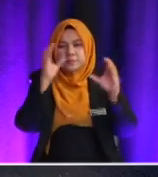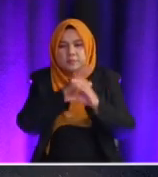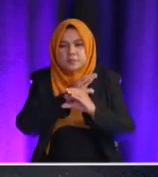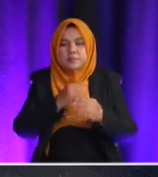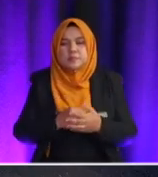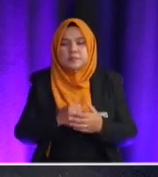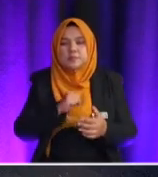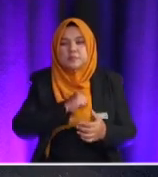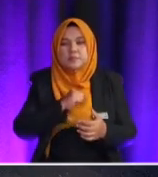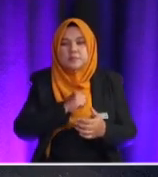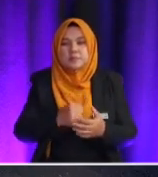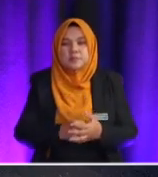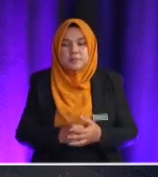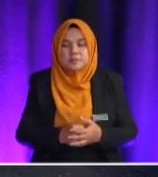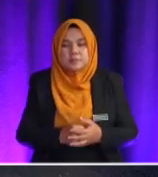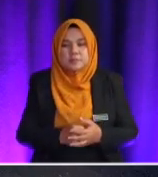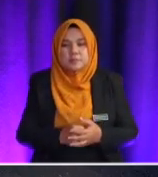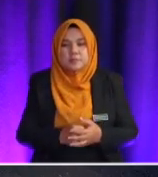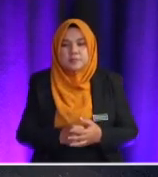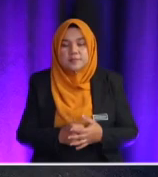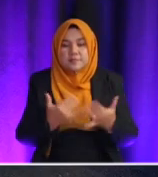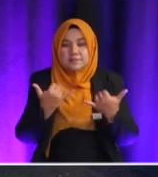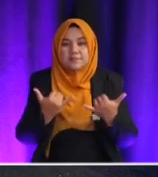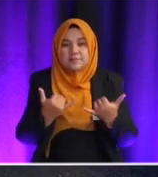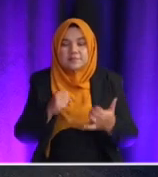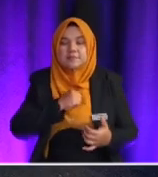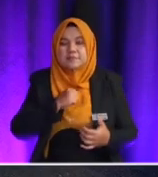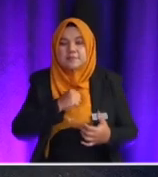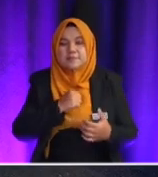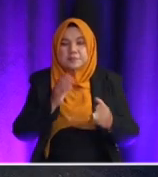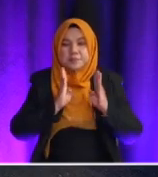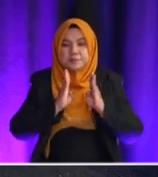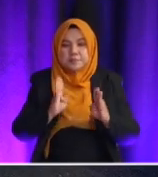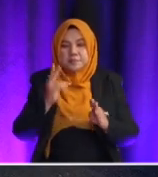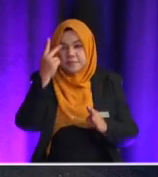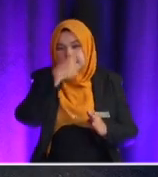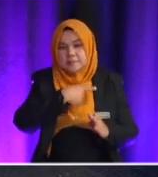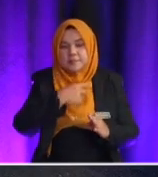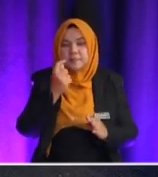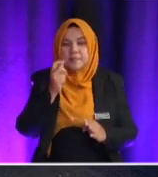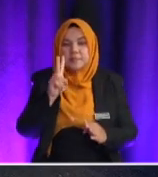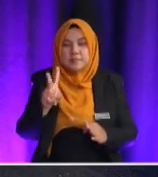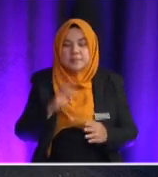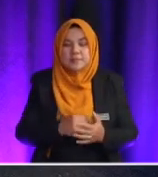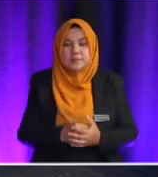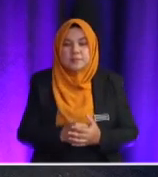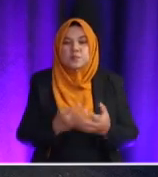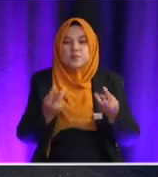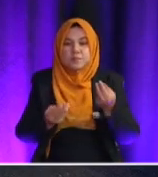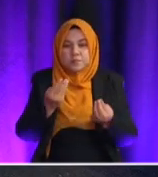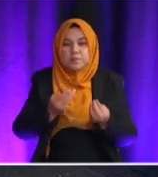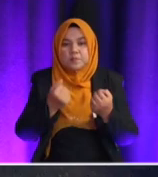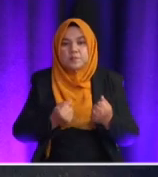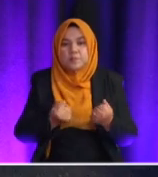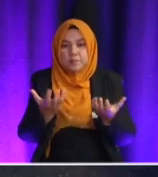Shasha on screen right now? Yeah. Because she's on screen right now, literally. Yes. So, I think maybe she wants to challenge herself. It's